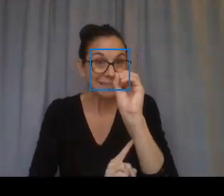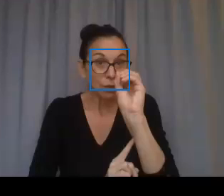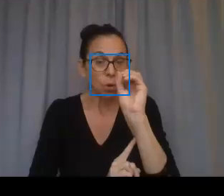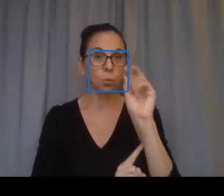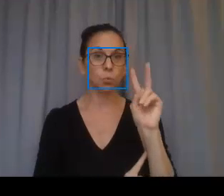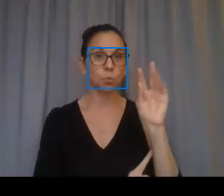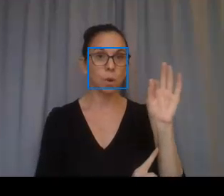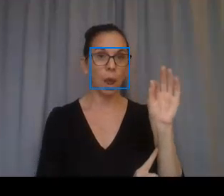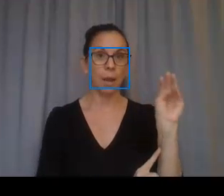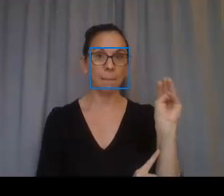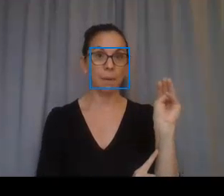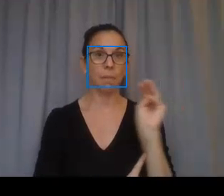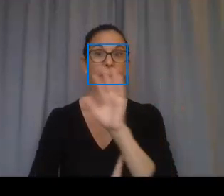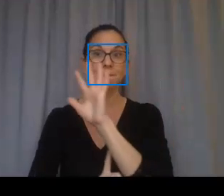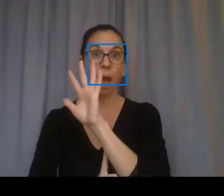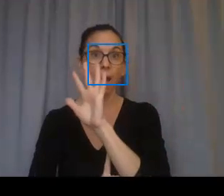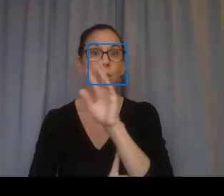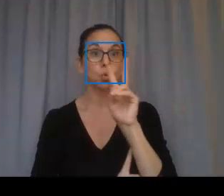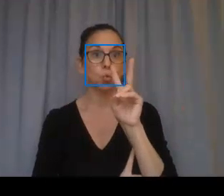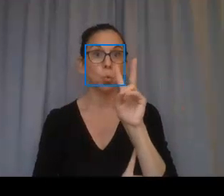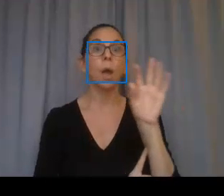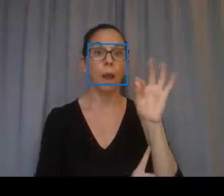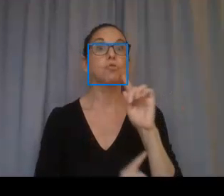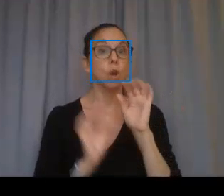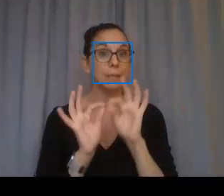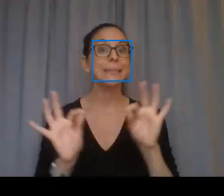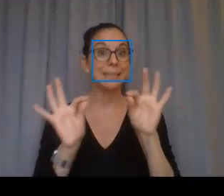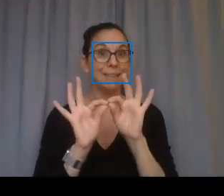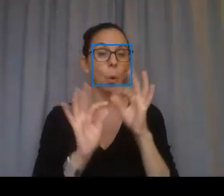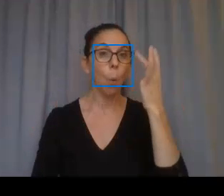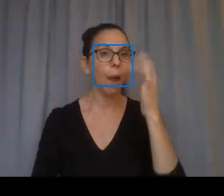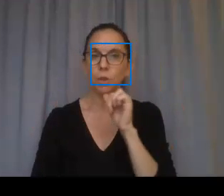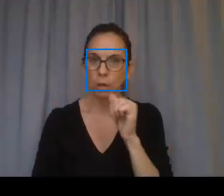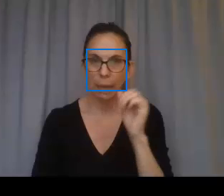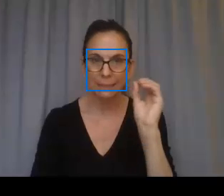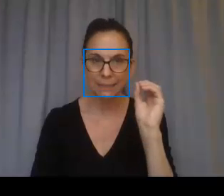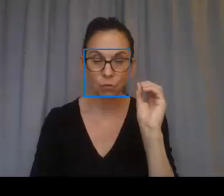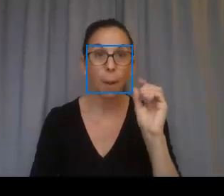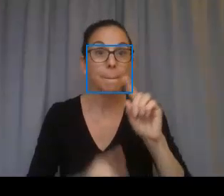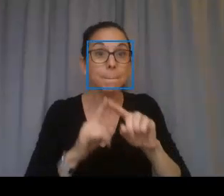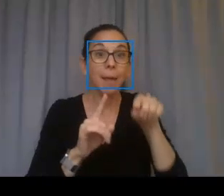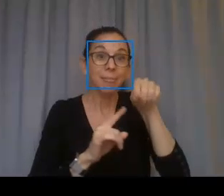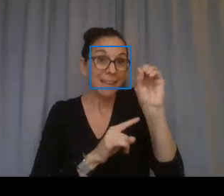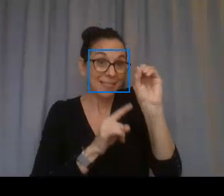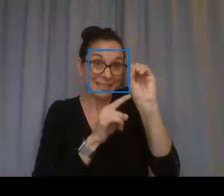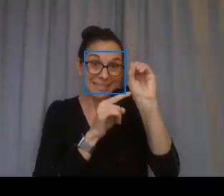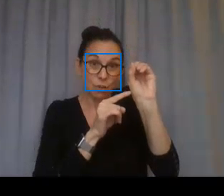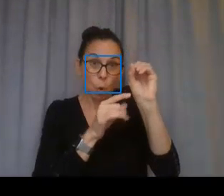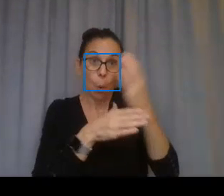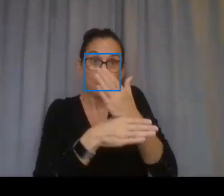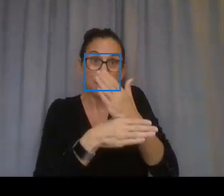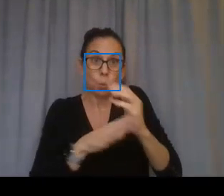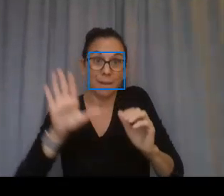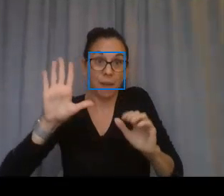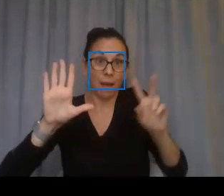5.029 meters. The 5, the 2, and the 9 are significant because they are non-zeros. The 0, because it's between the 5